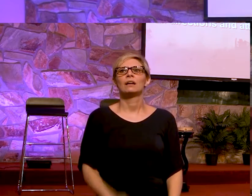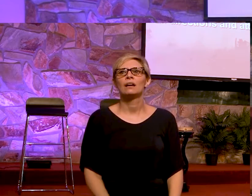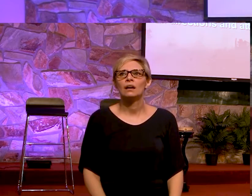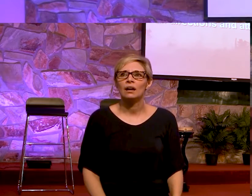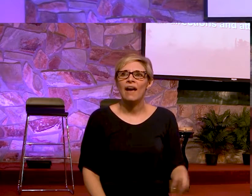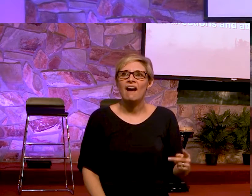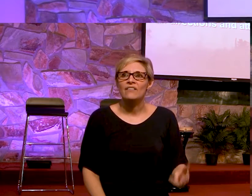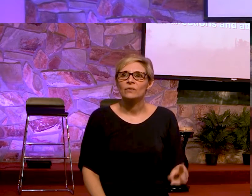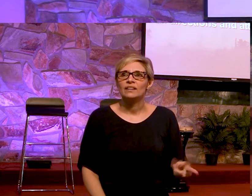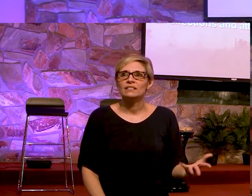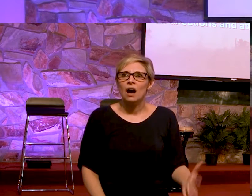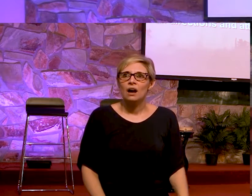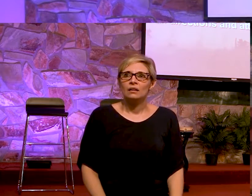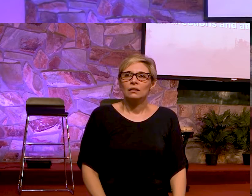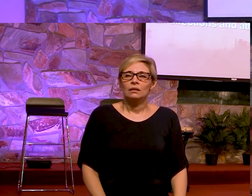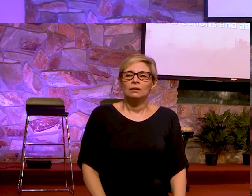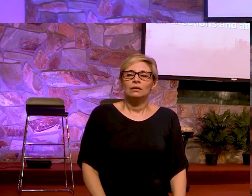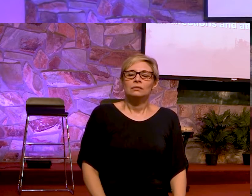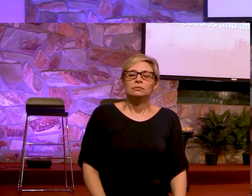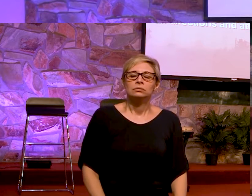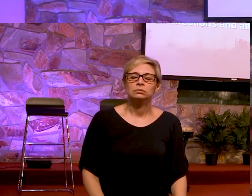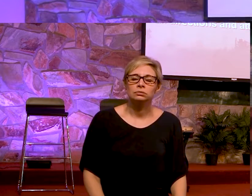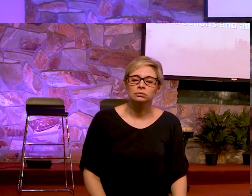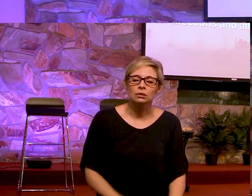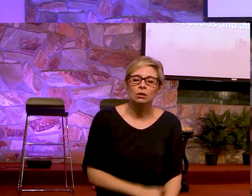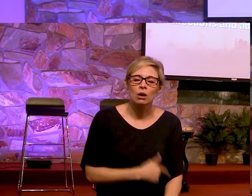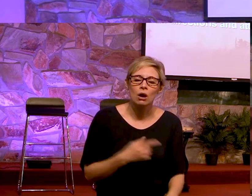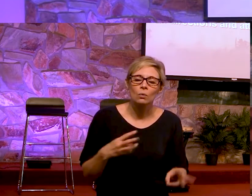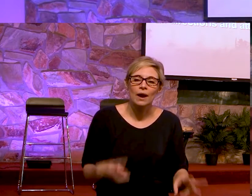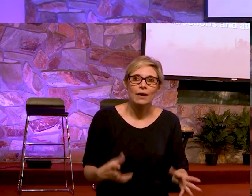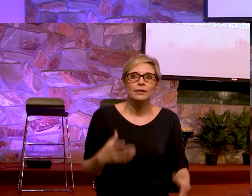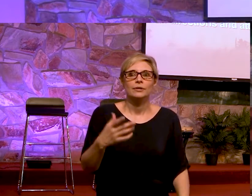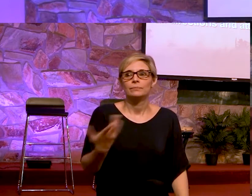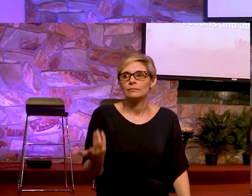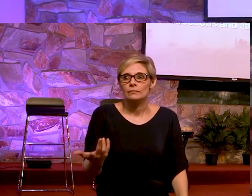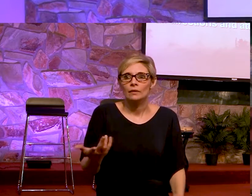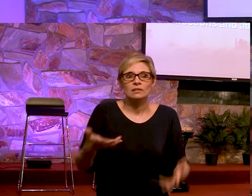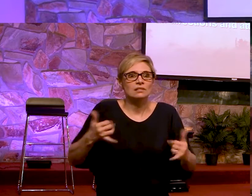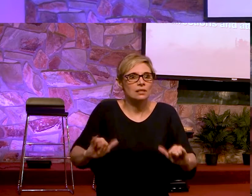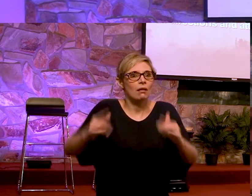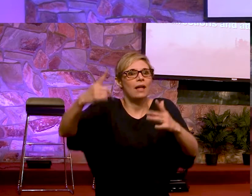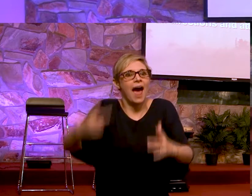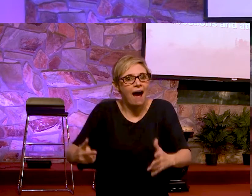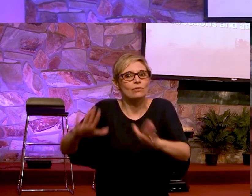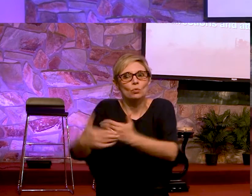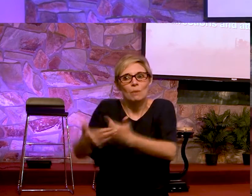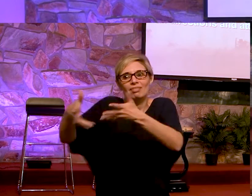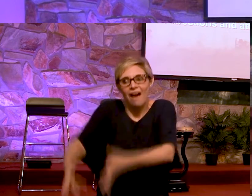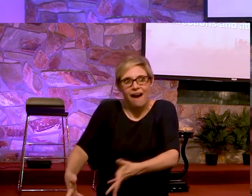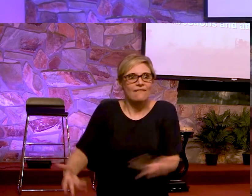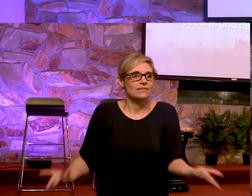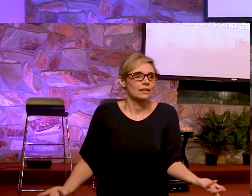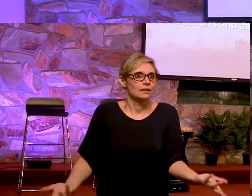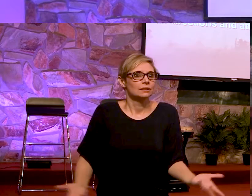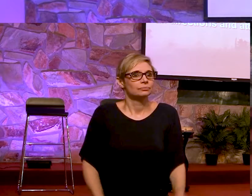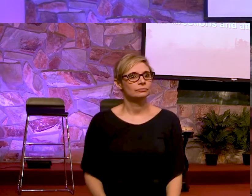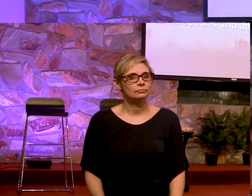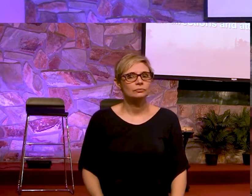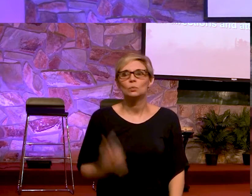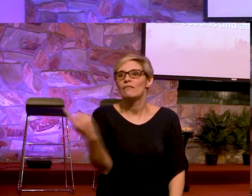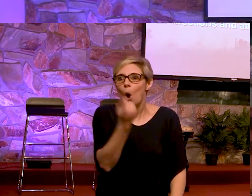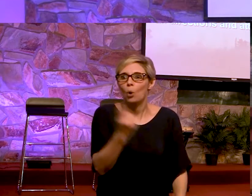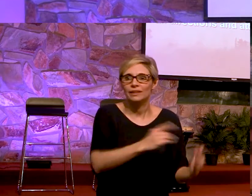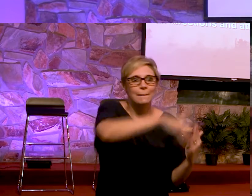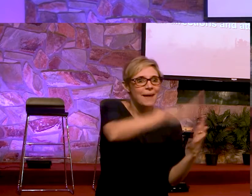halfway through the project. We still have a long ways to go. We still have another half the room to do. We still have half the project to do. Man, we're